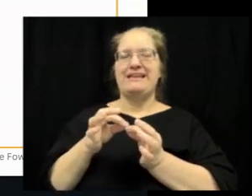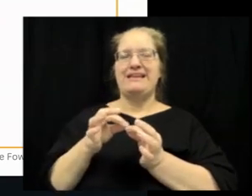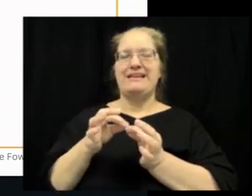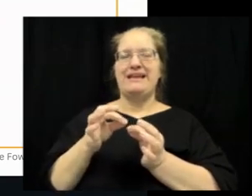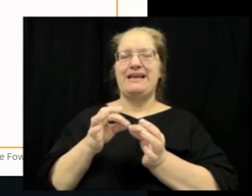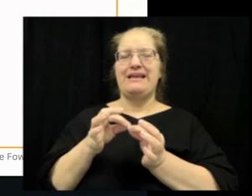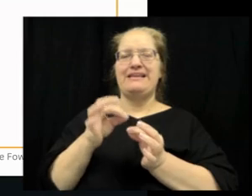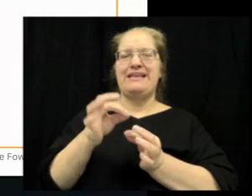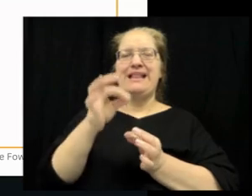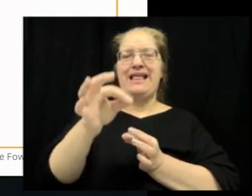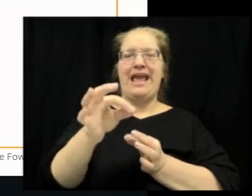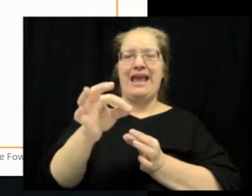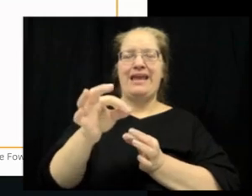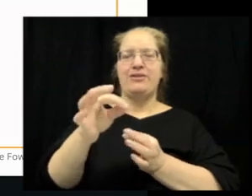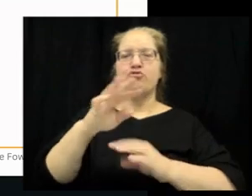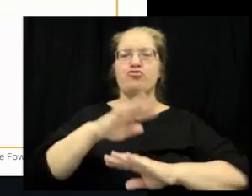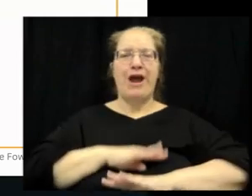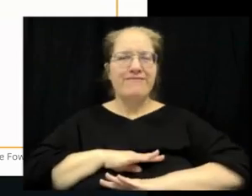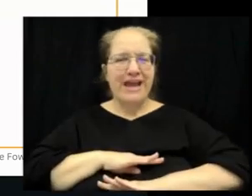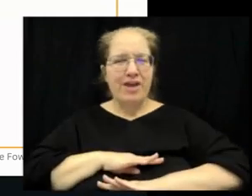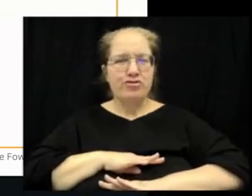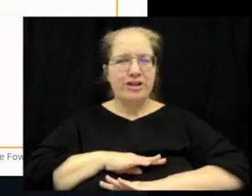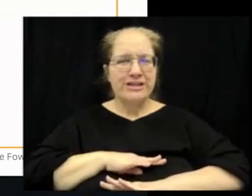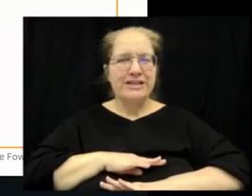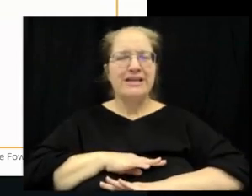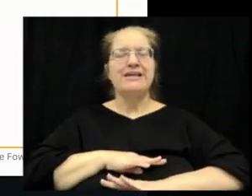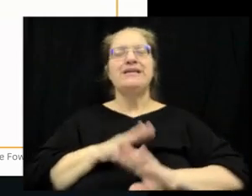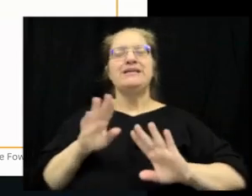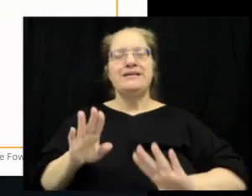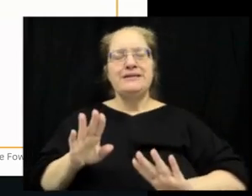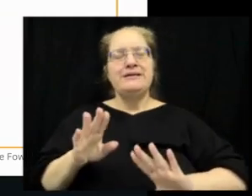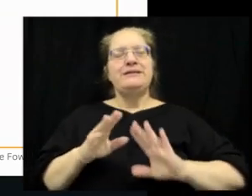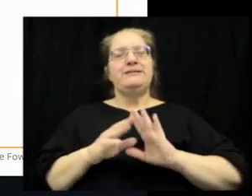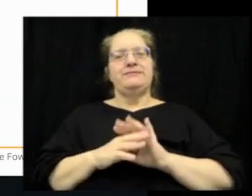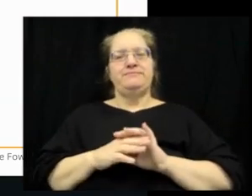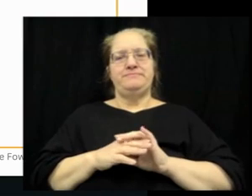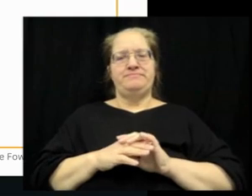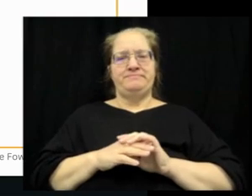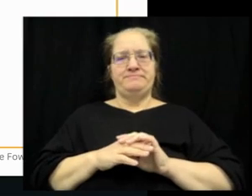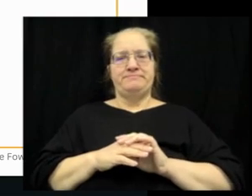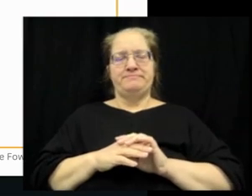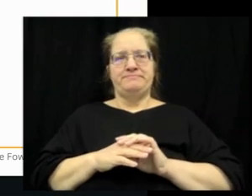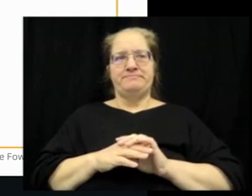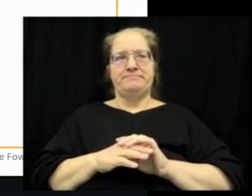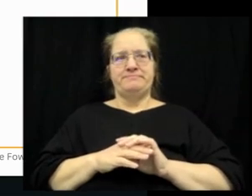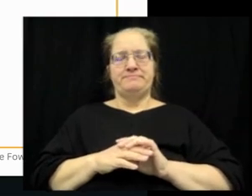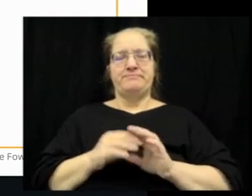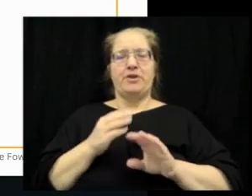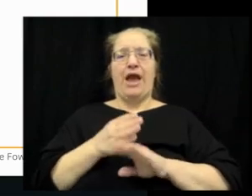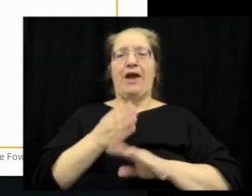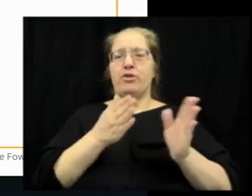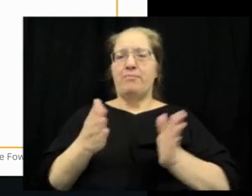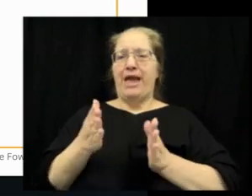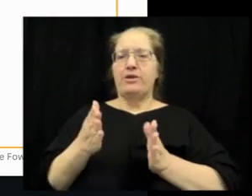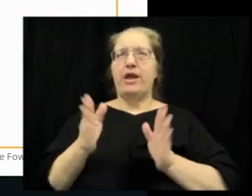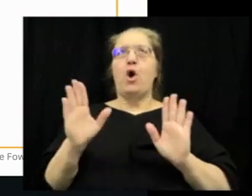it's good Yes. for the parent to set a goal for themselves. It's Yes. for the child. So, like, after the plan, there can be like, okay, let's set a